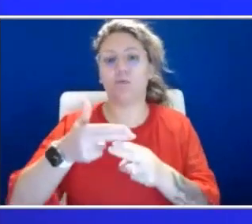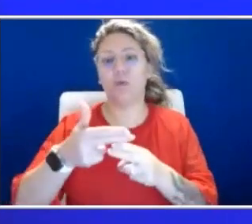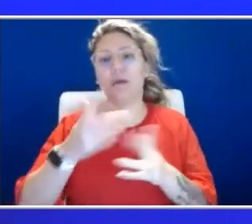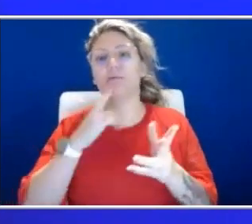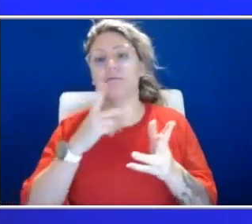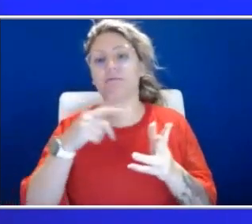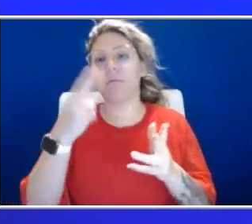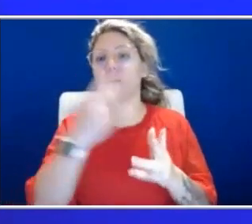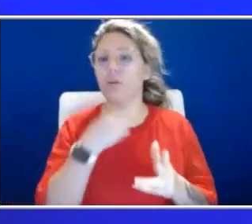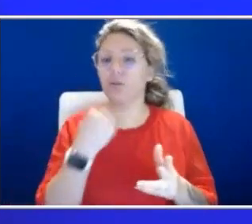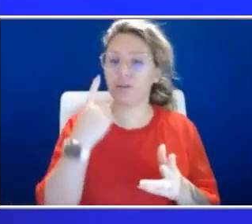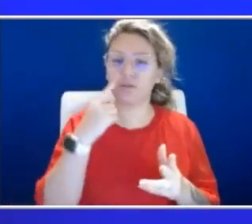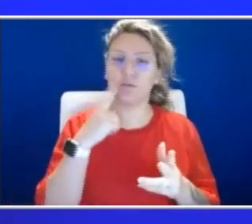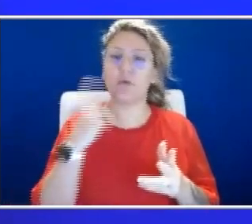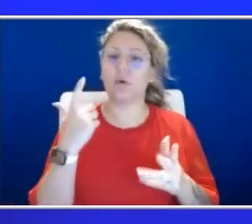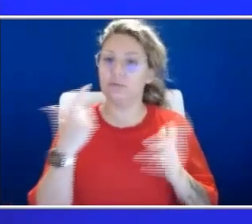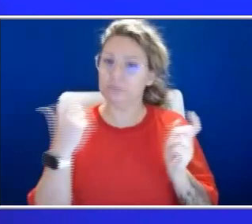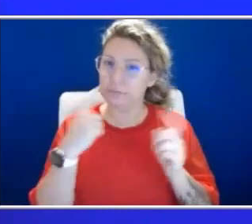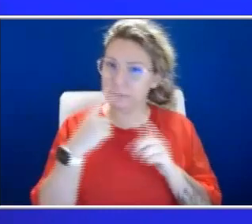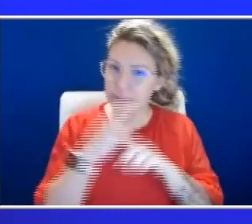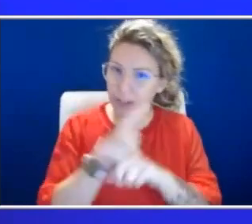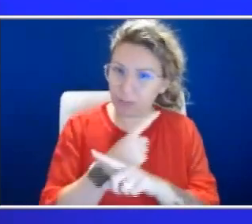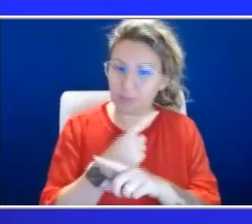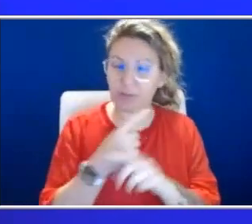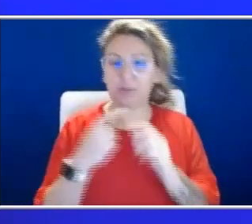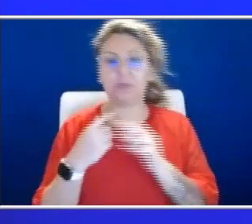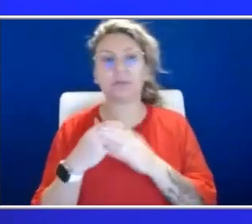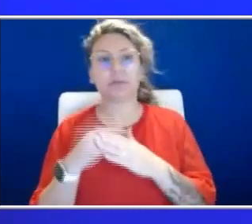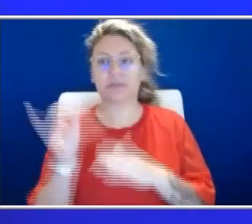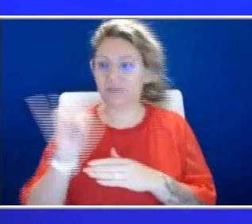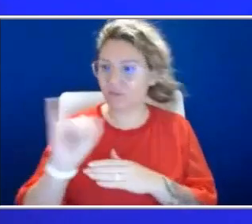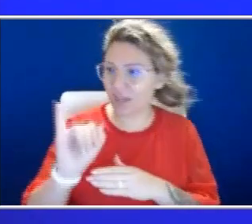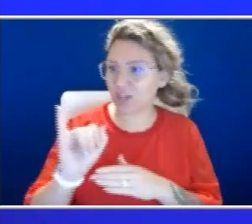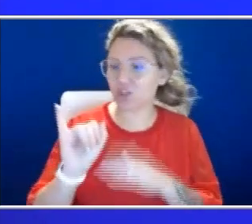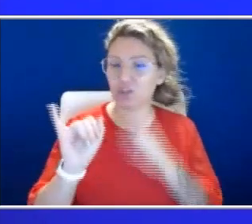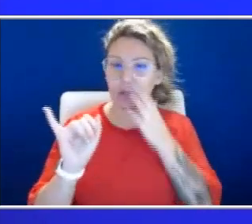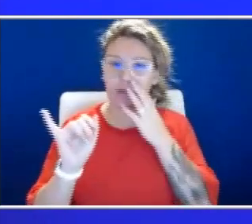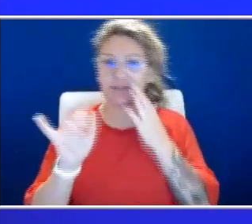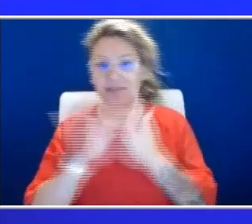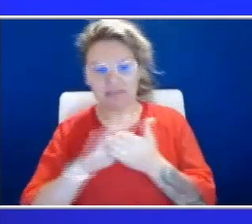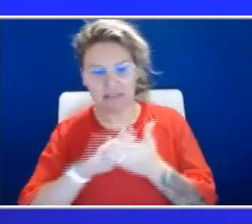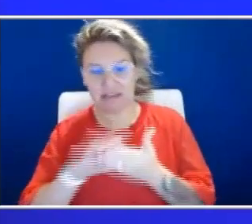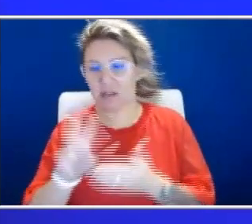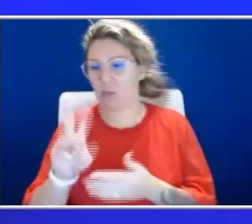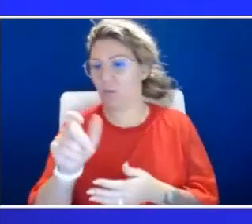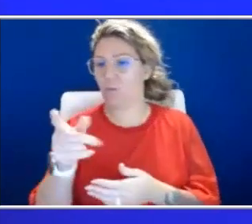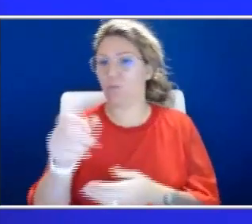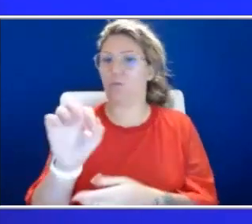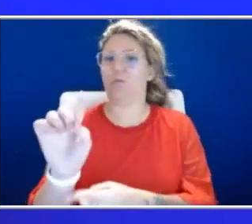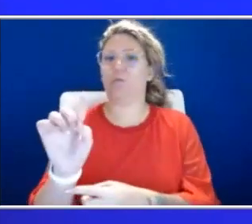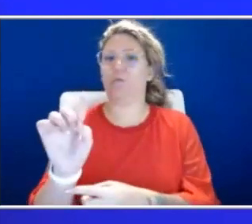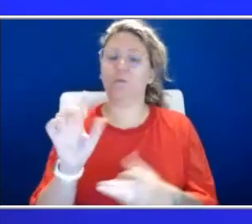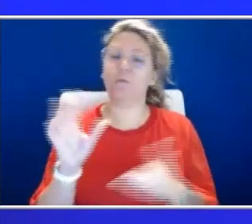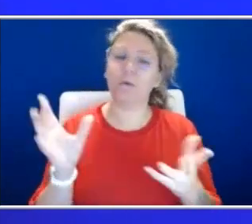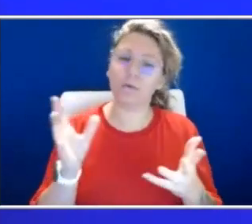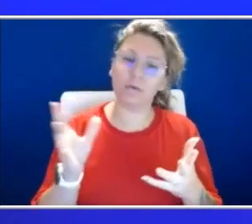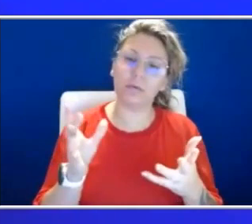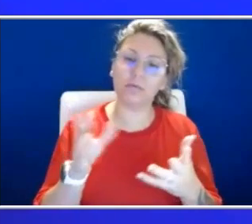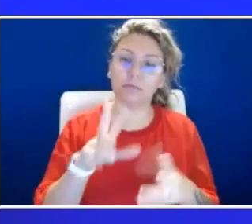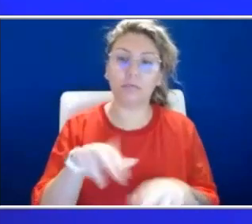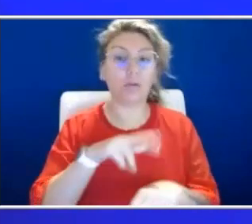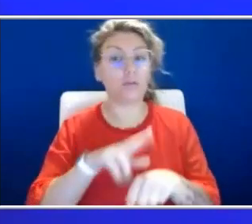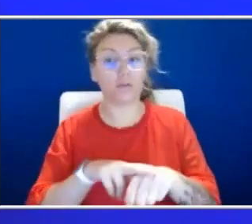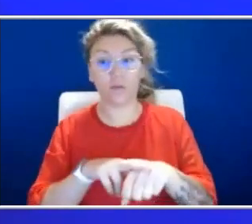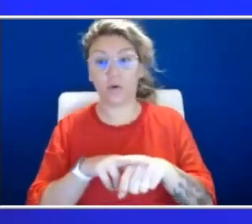major complications and firmness, infections, wounds, those kind of things. And then of course, patients who've had tummy